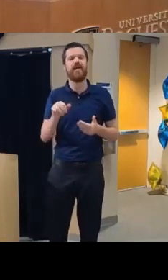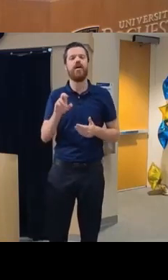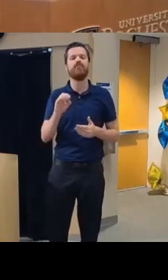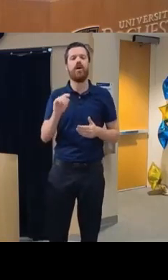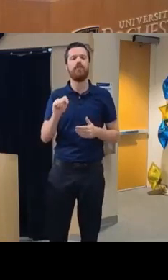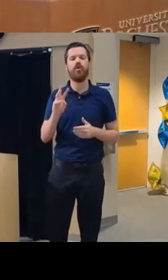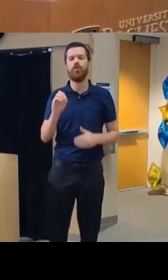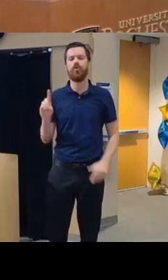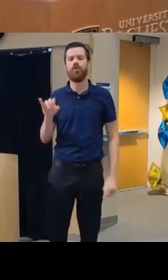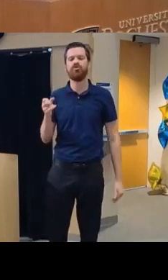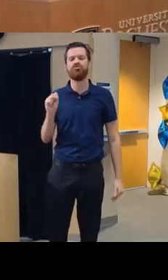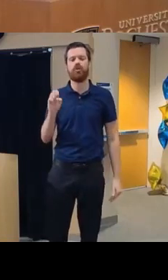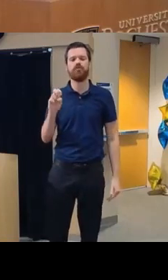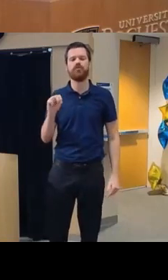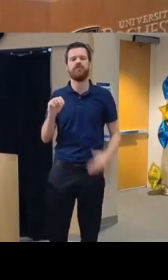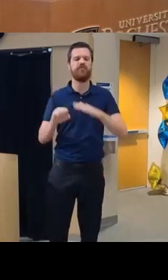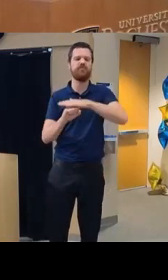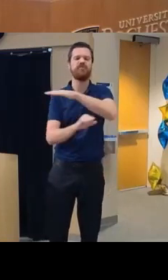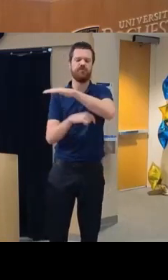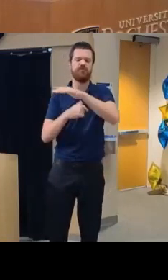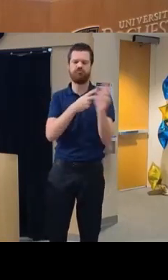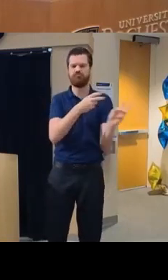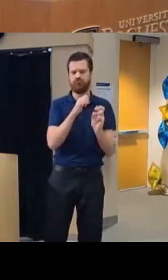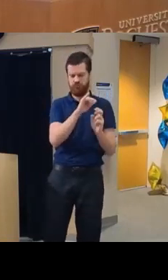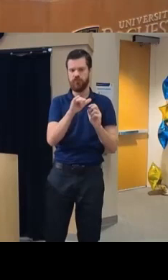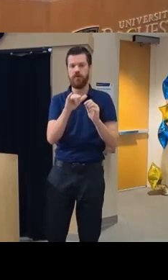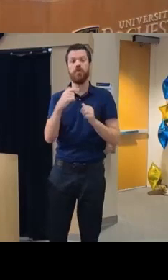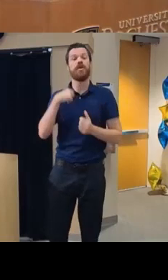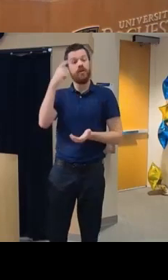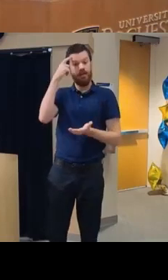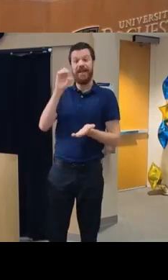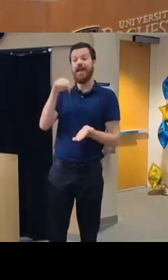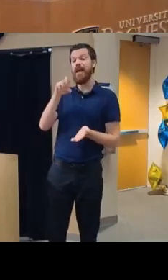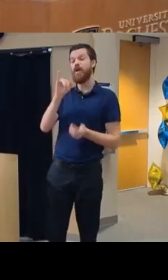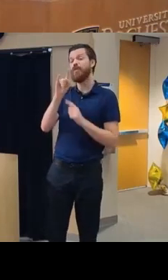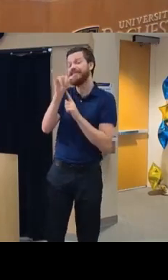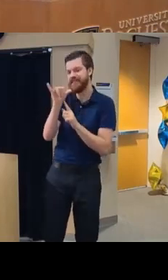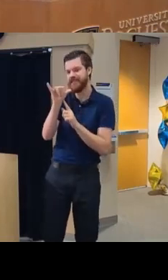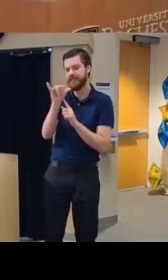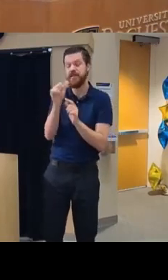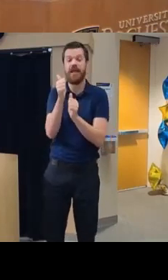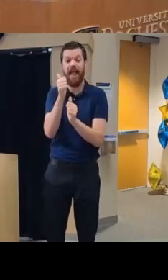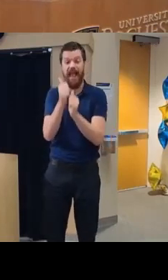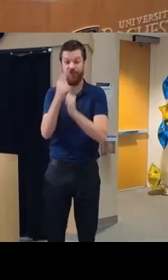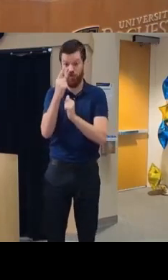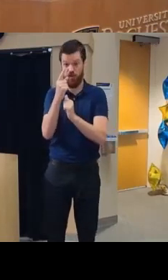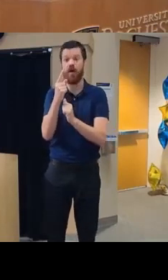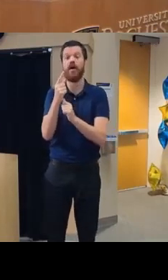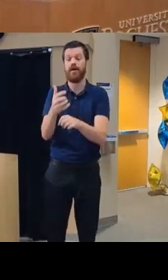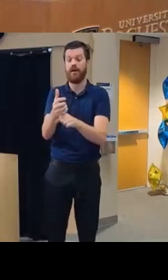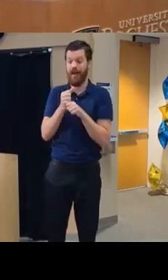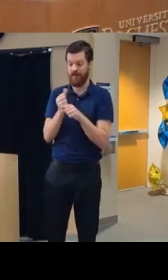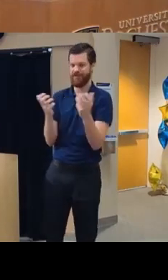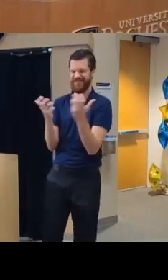Johnson Foundation's slide that I'm using, we think about equity, we think about like everybody kind of getting something